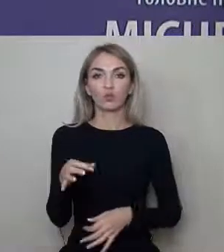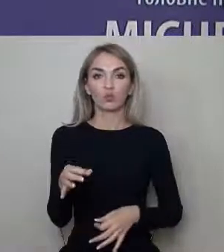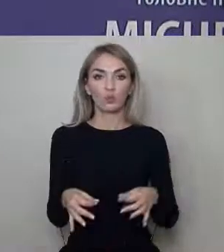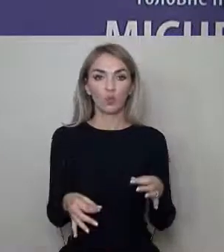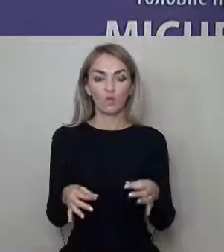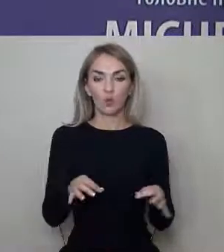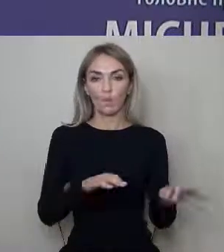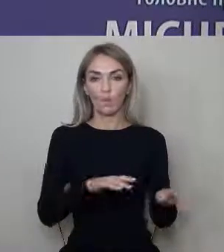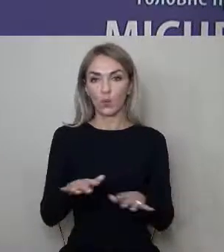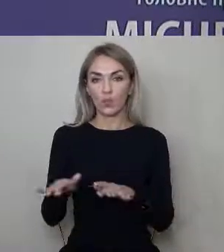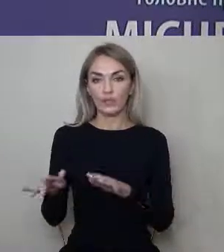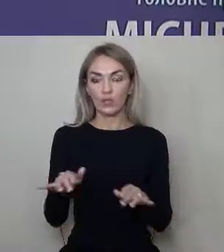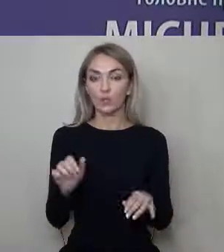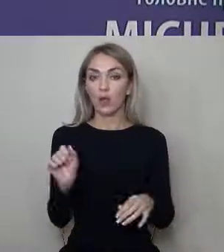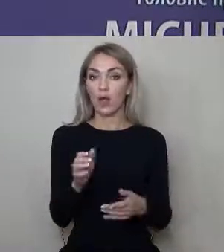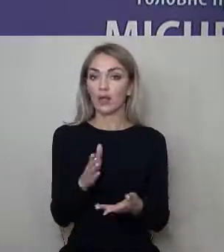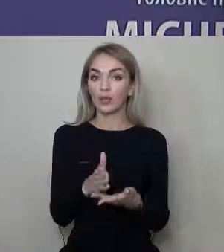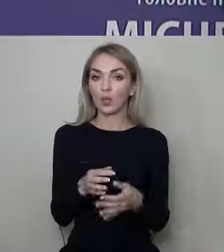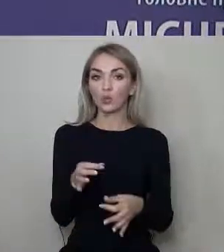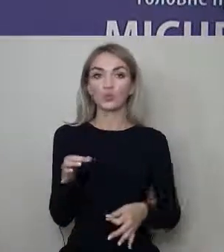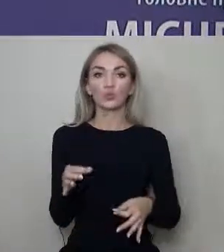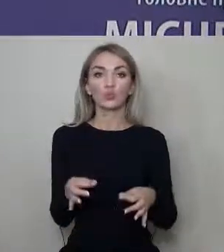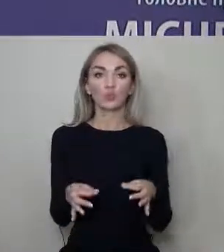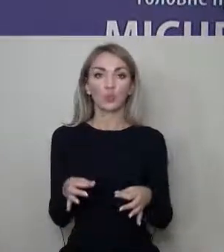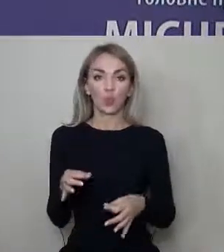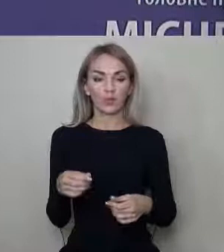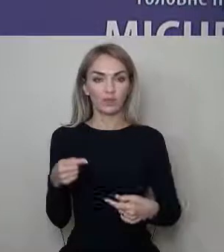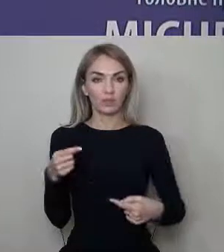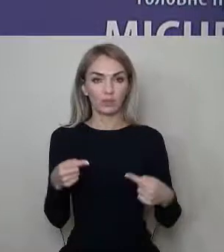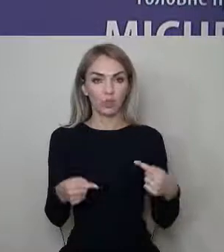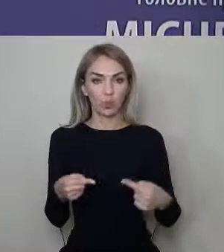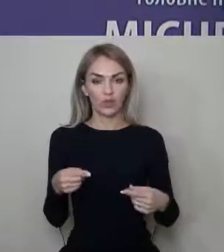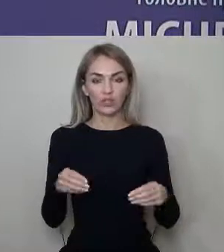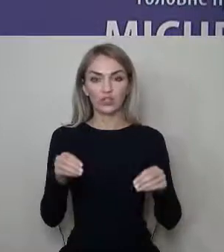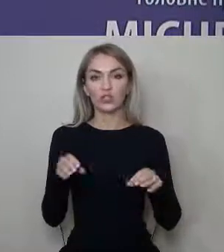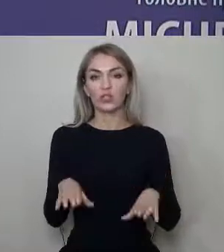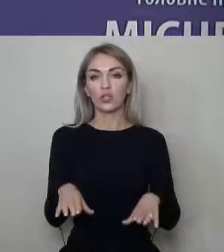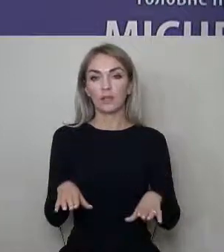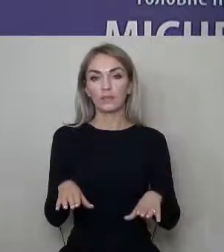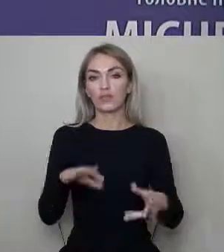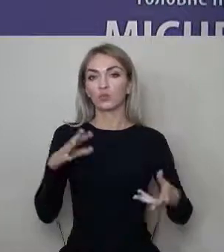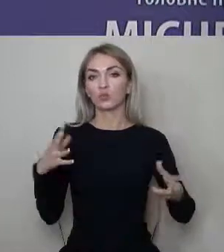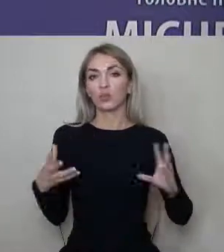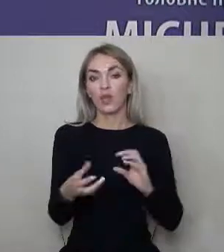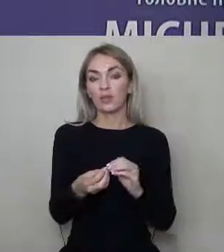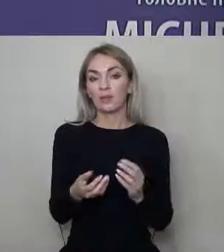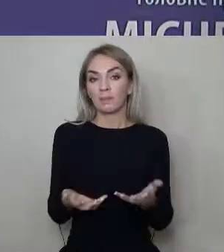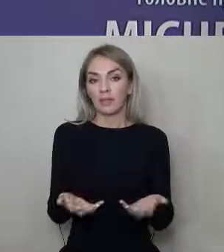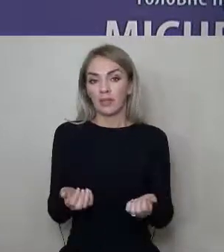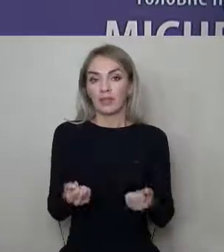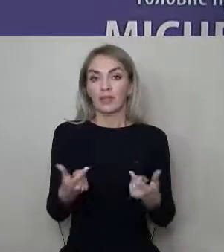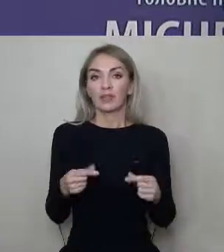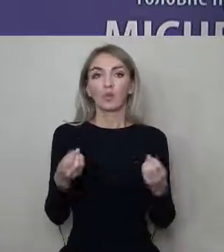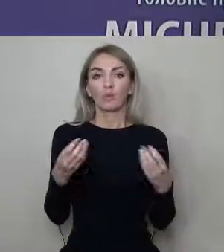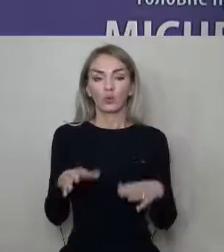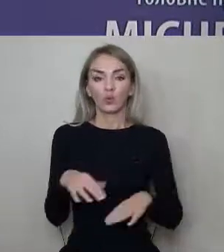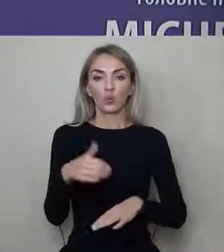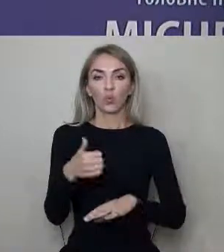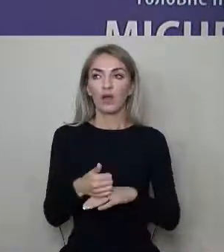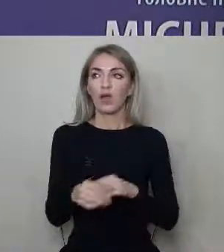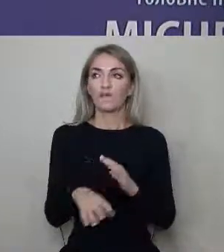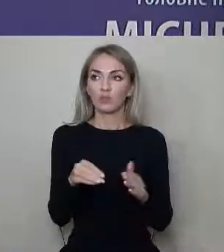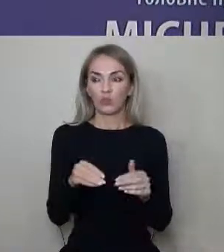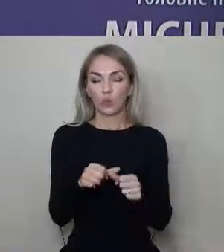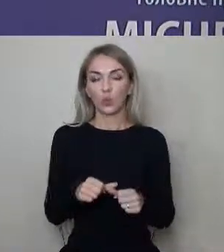as a representative in proceedings. There are disputes, court disputes, where